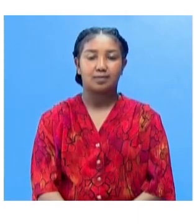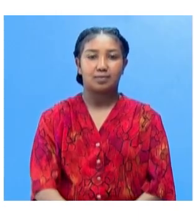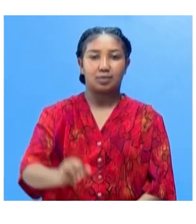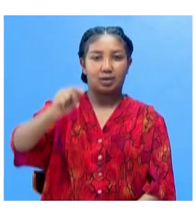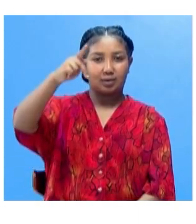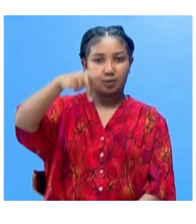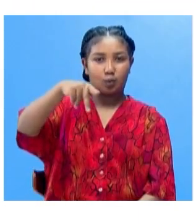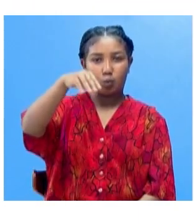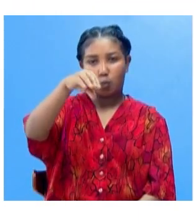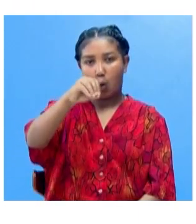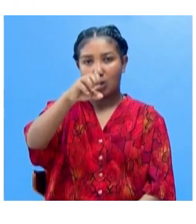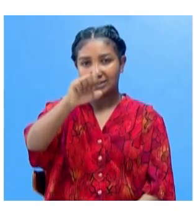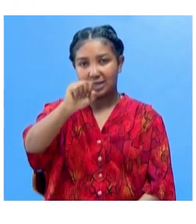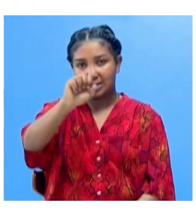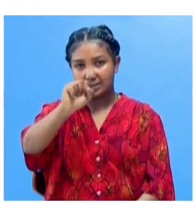Possessive